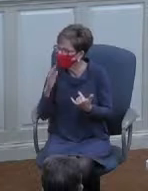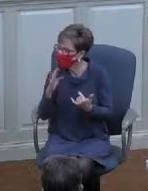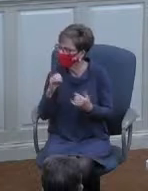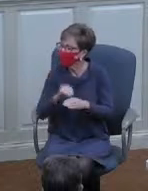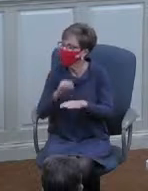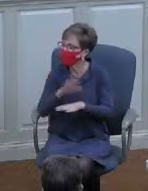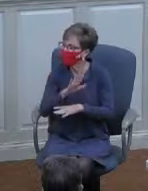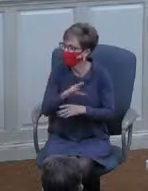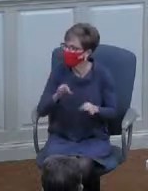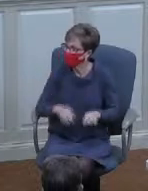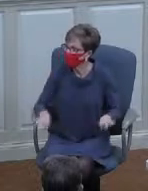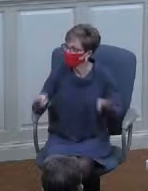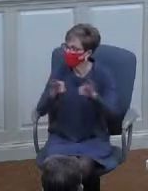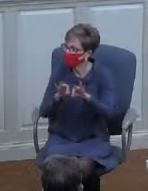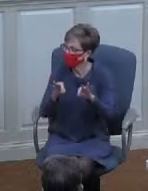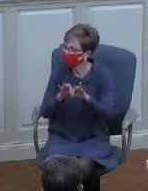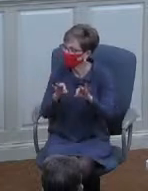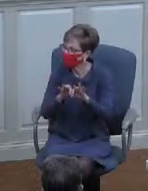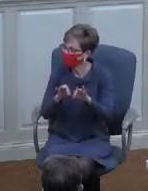per KRS